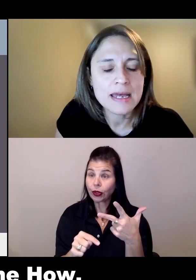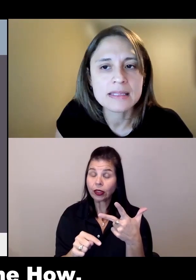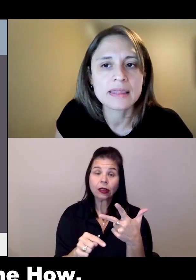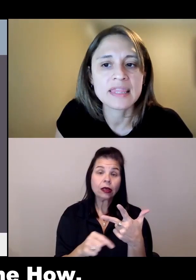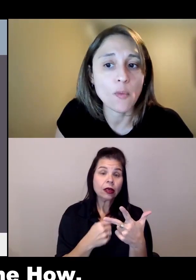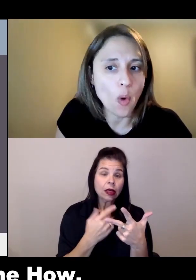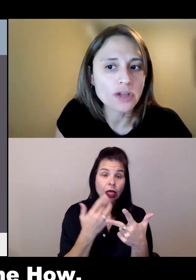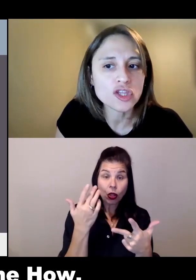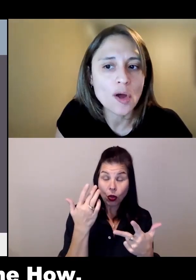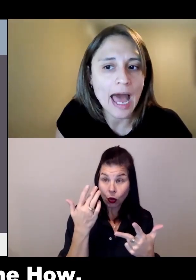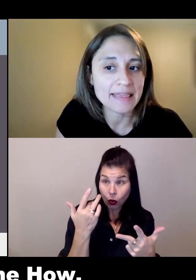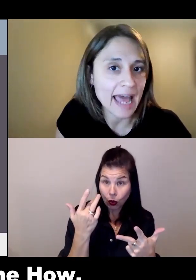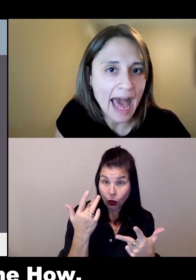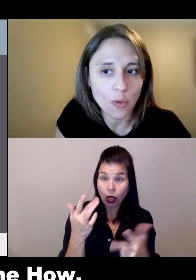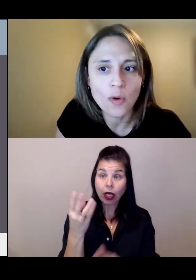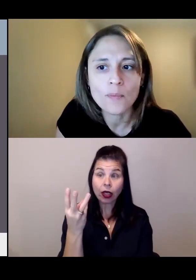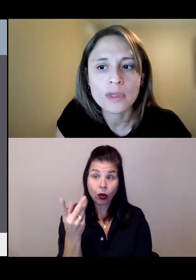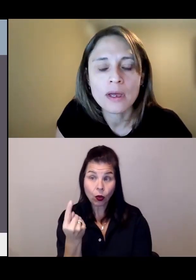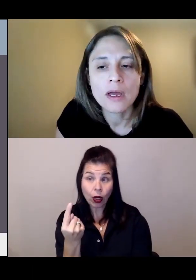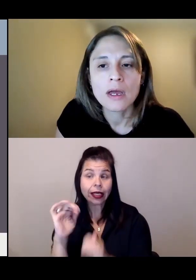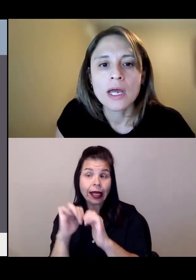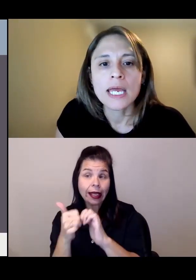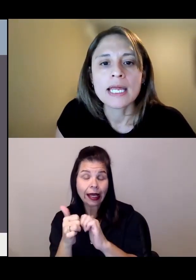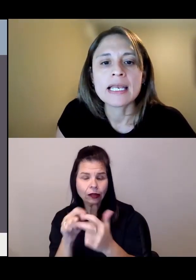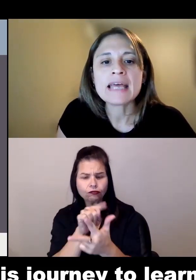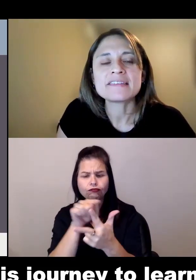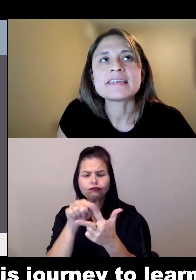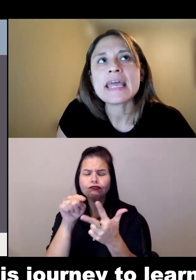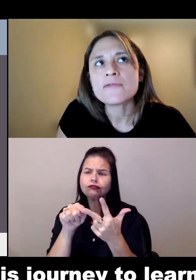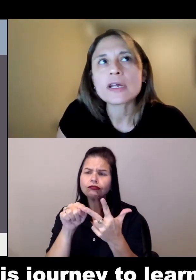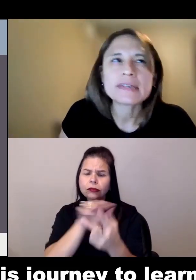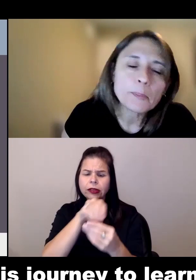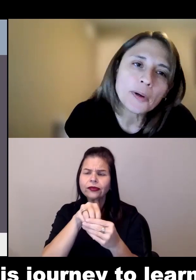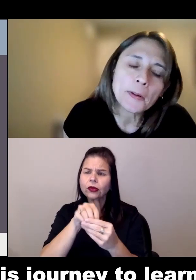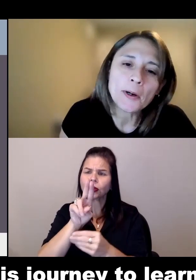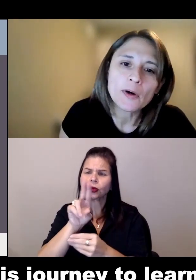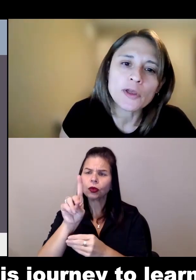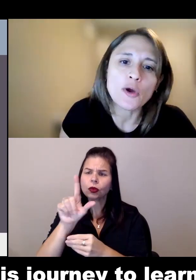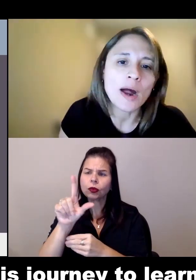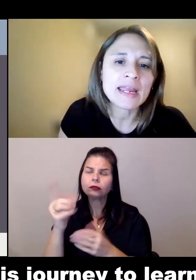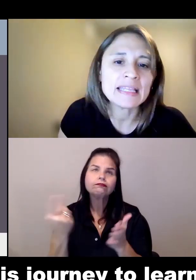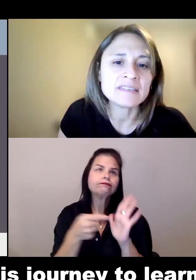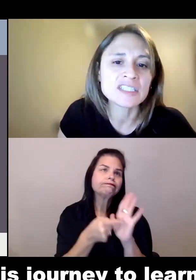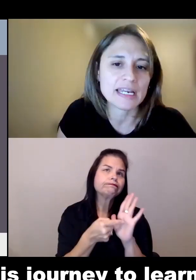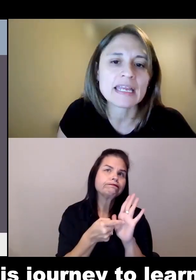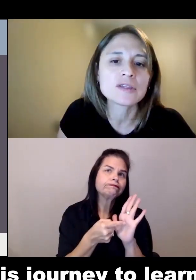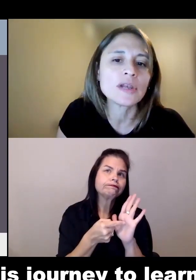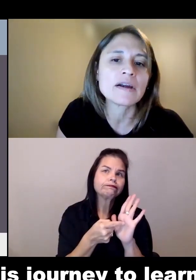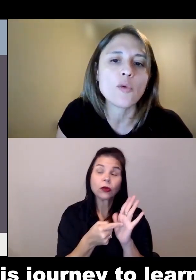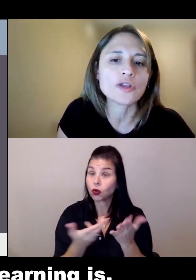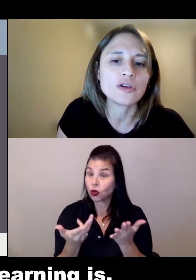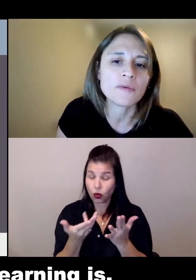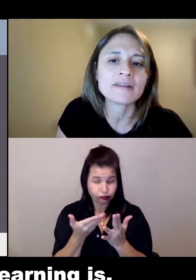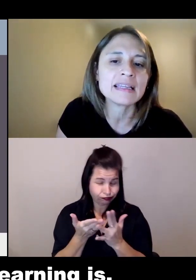why, the what, and the how. Let's say, for example, you are in this journey